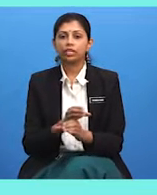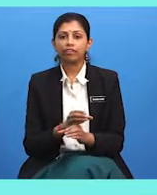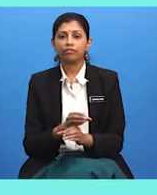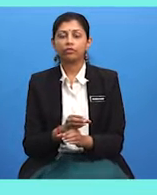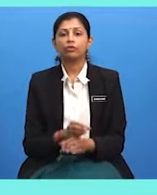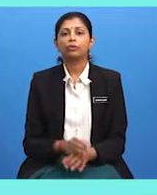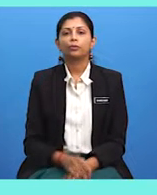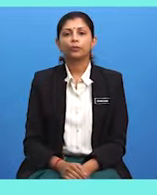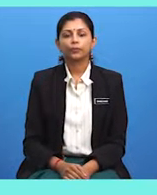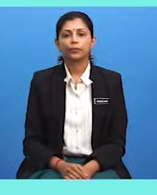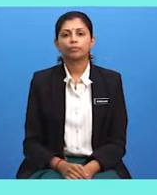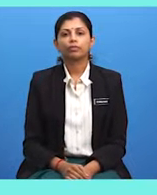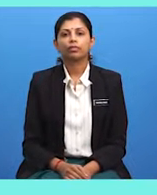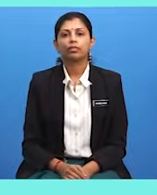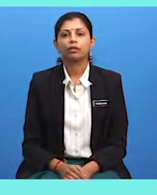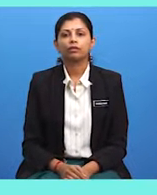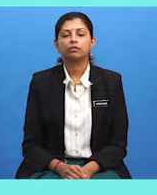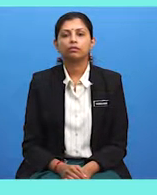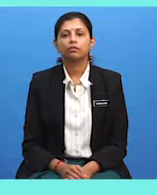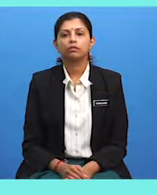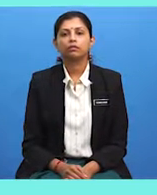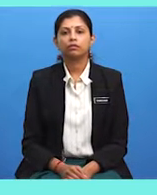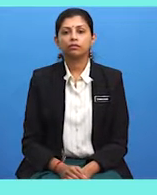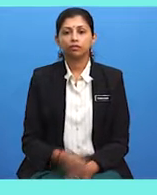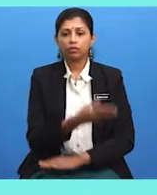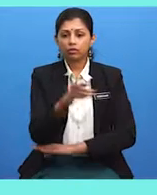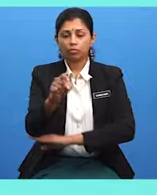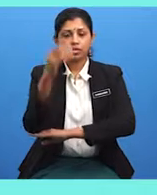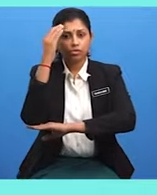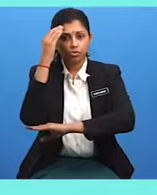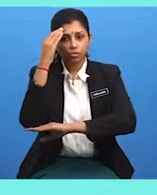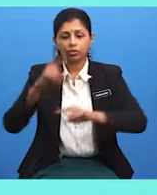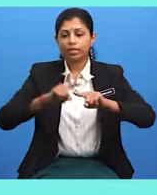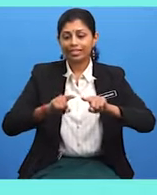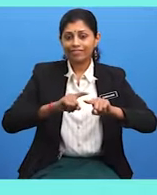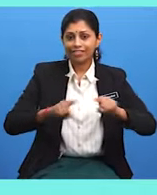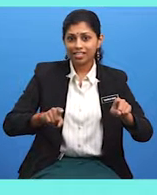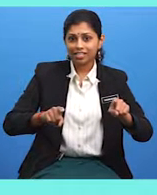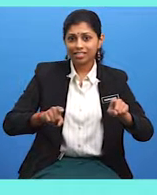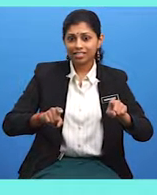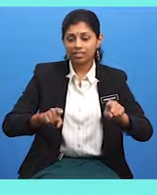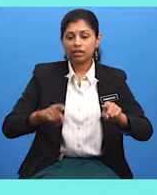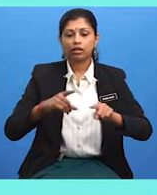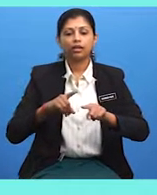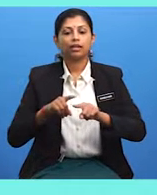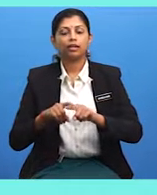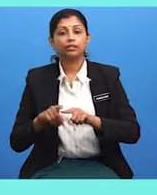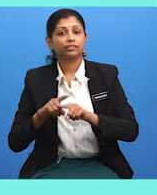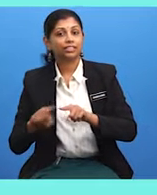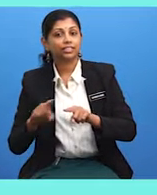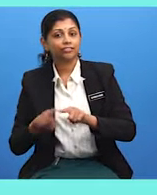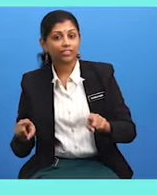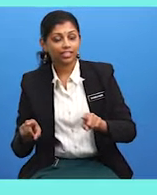This is the part where you need to know the difference between different